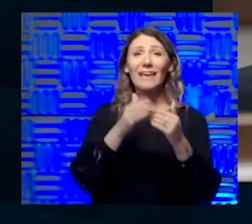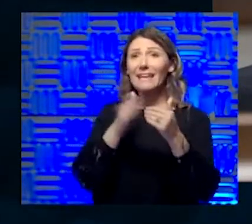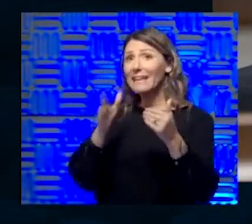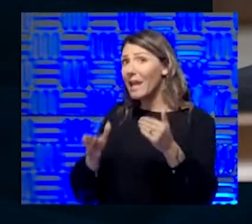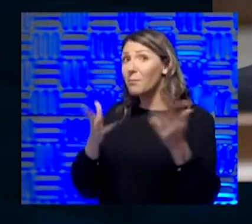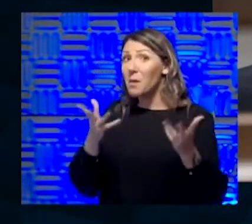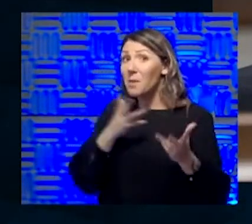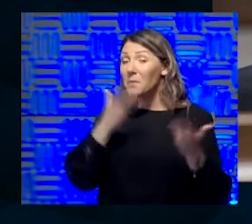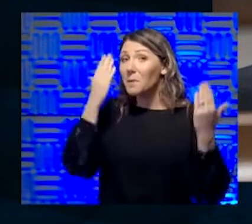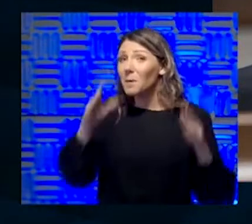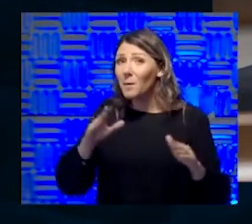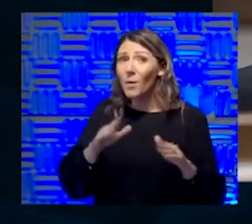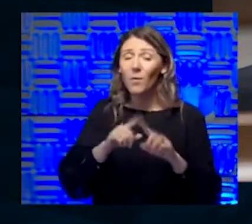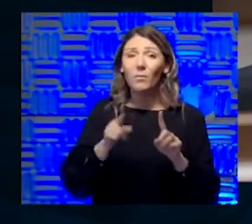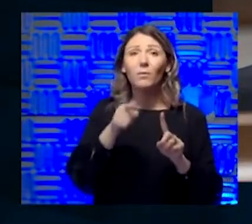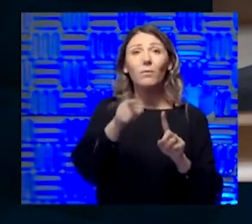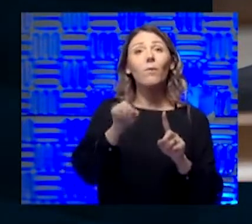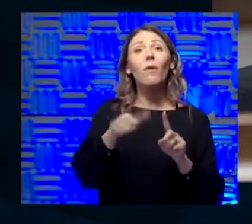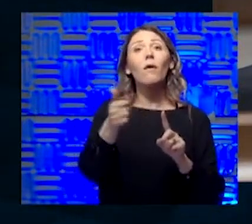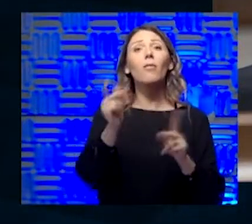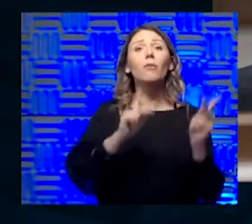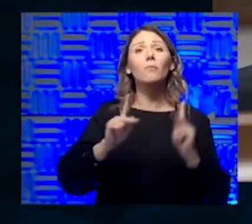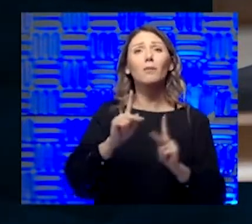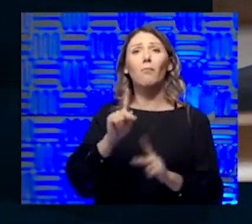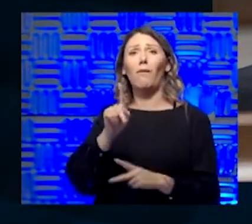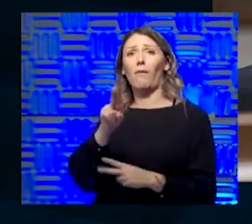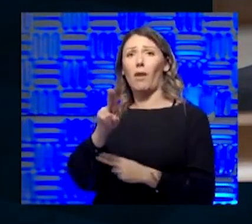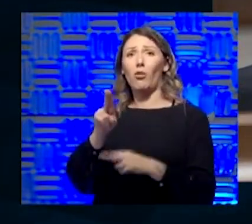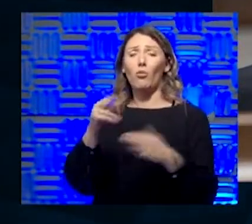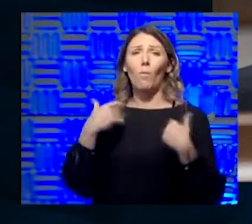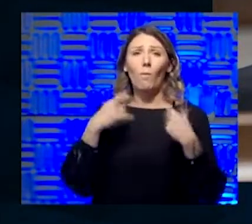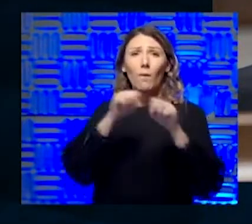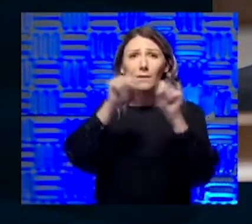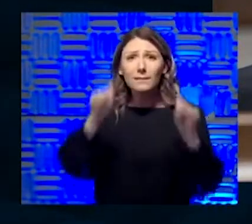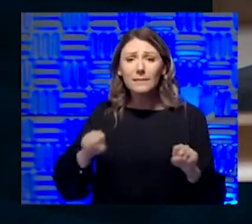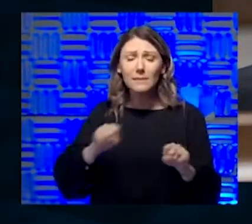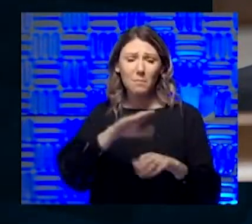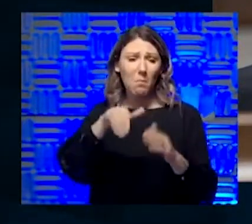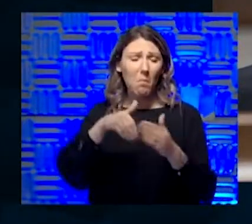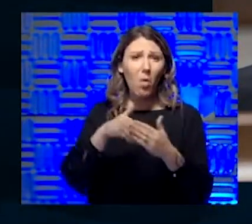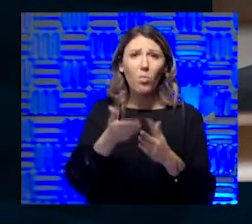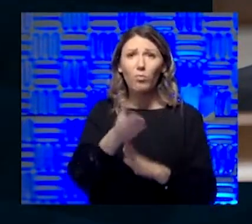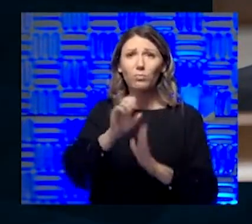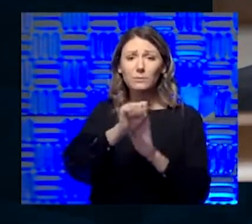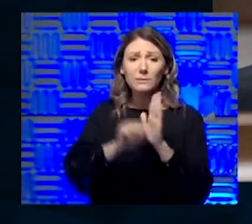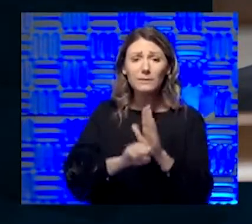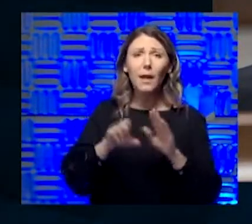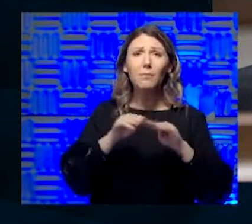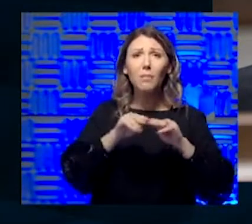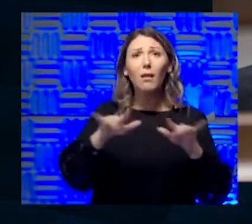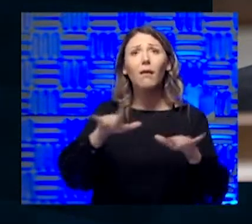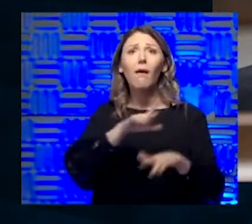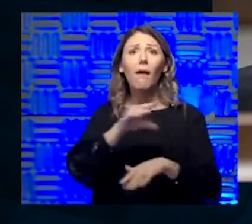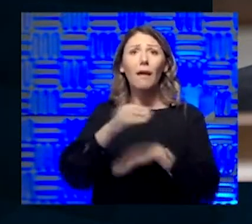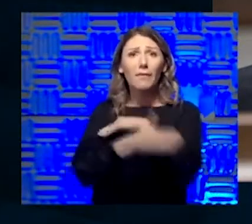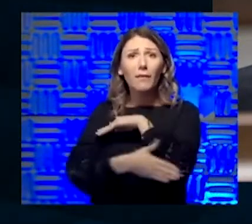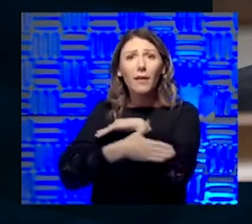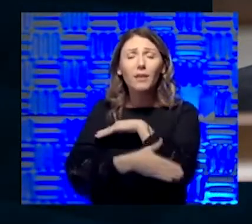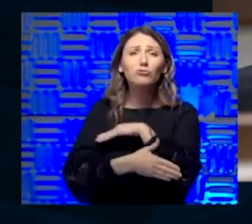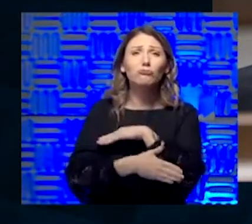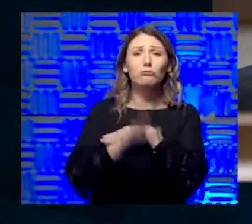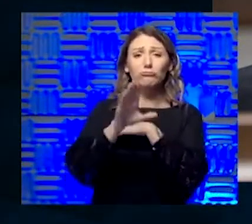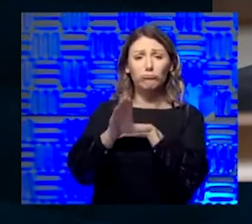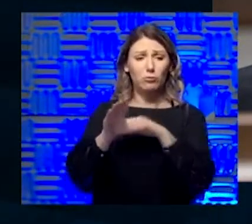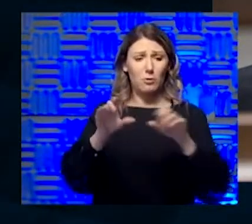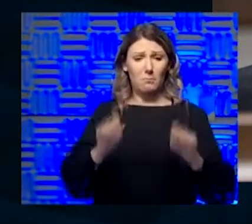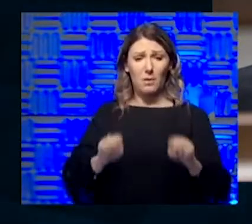give you and others at KU Health Systems and hospitals and physicians across the state and across the country the chance to do their job, to protect